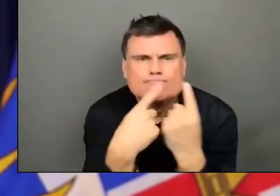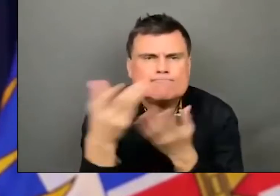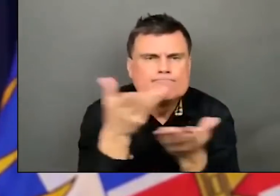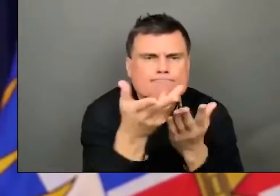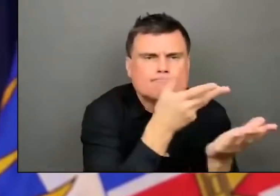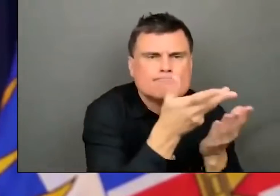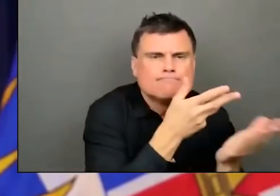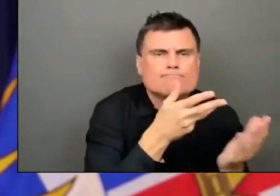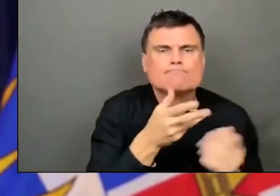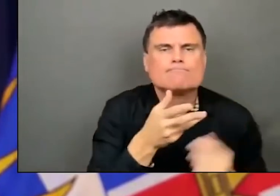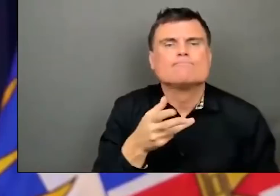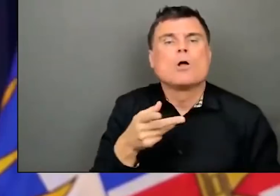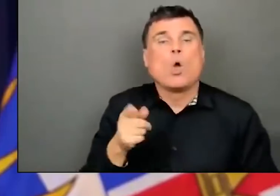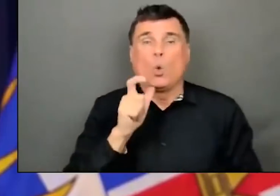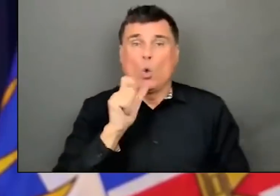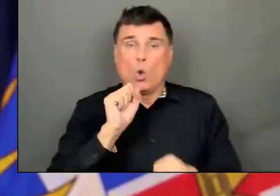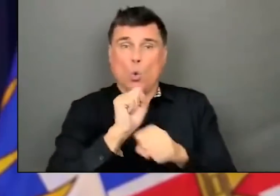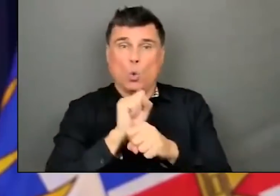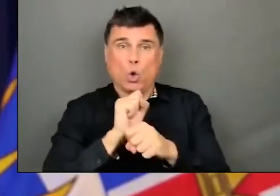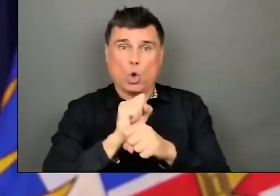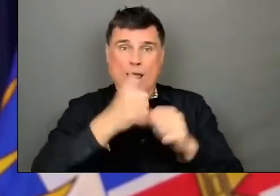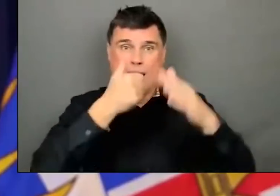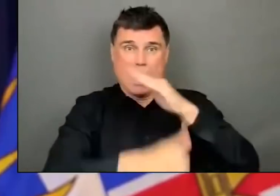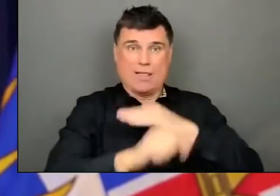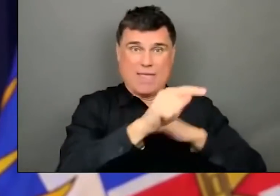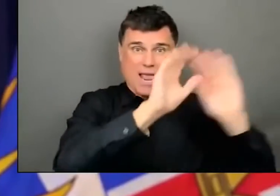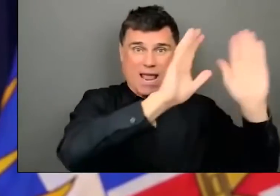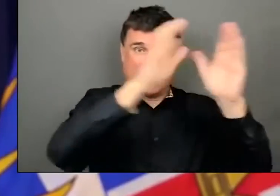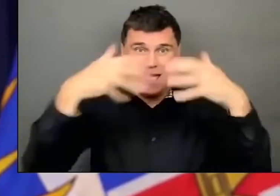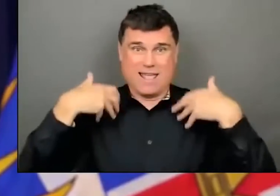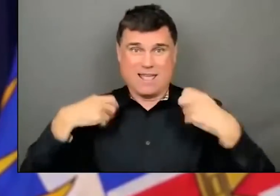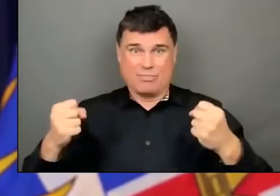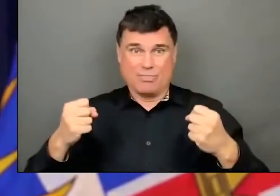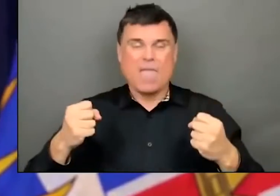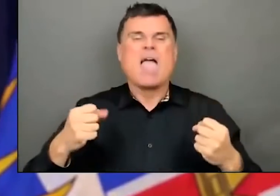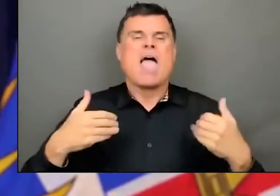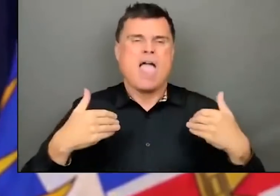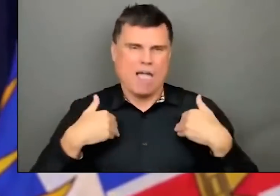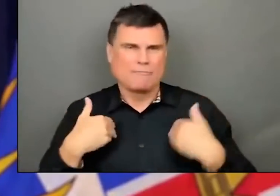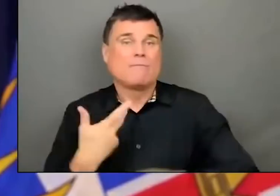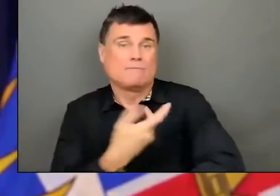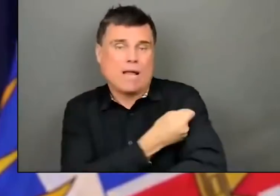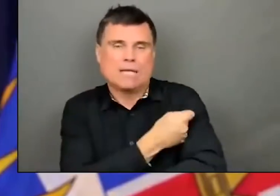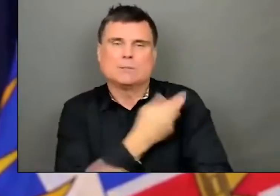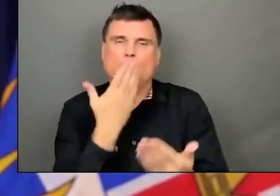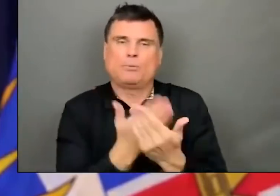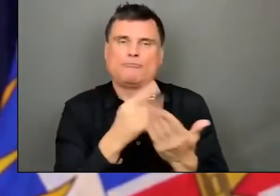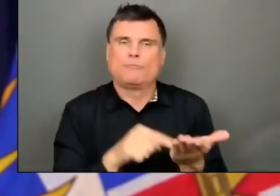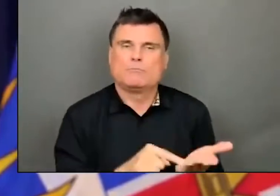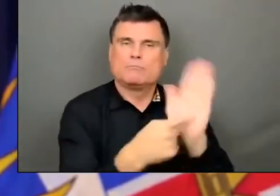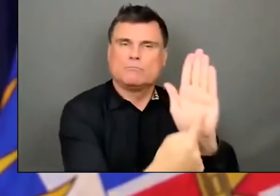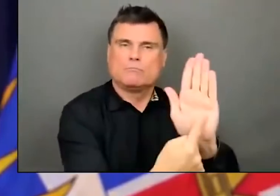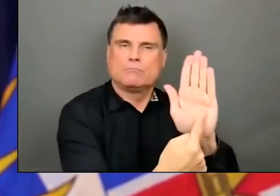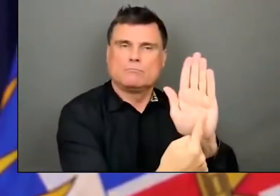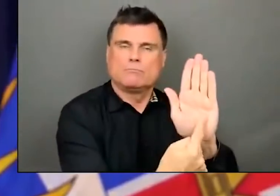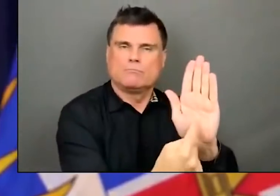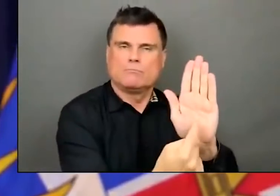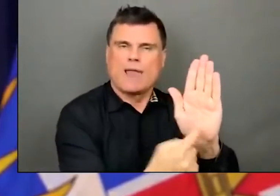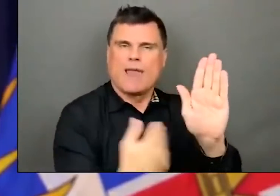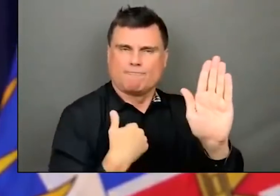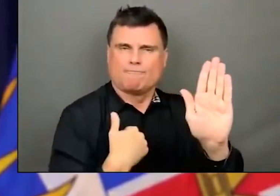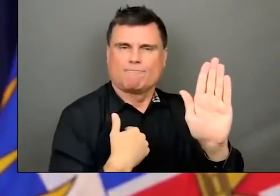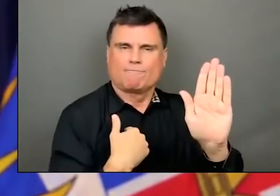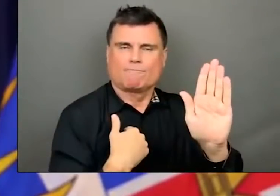colleges, particularly physicians and nurses and dentists, to make sure that we are all protected so that we